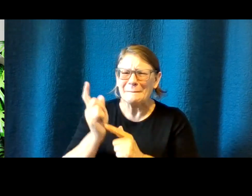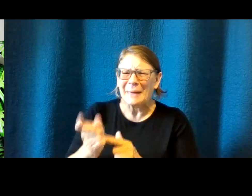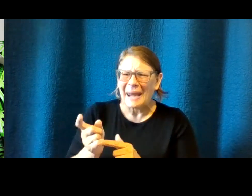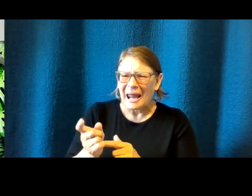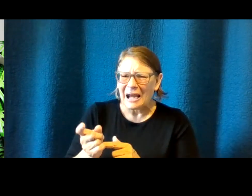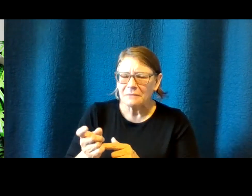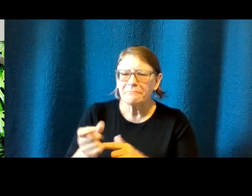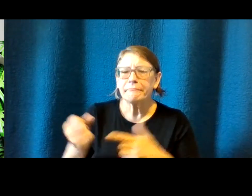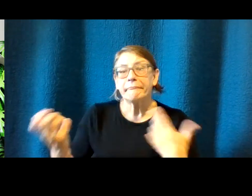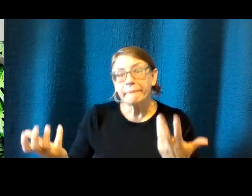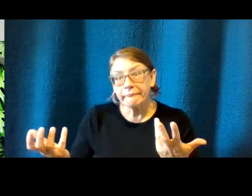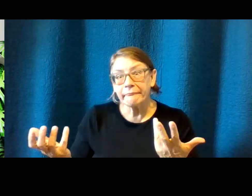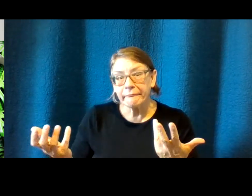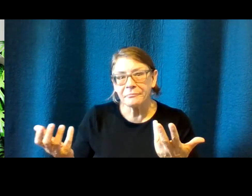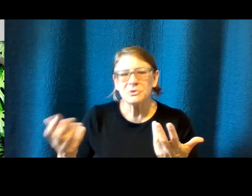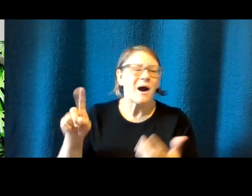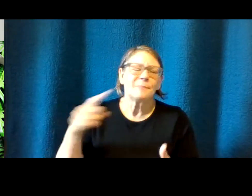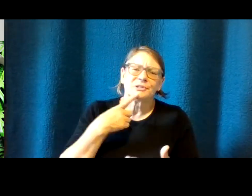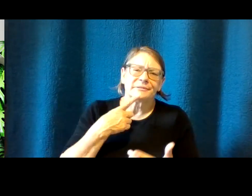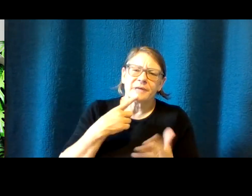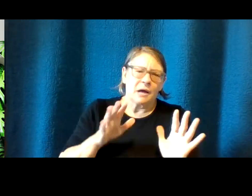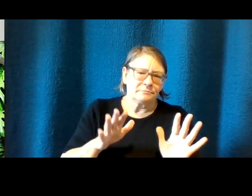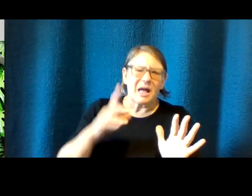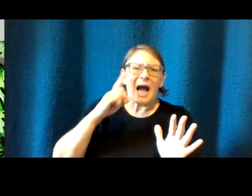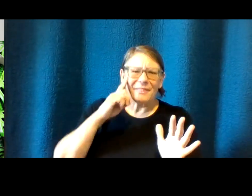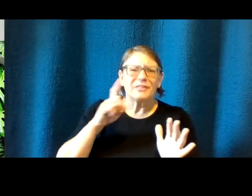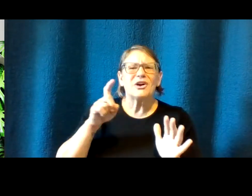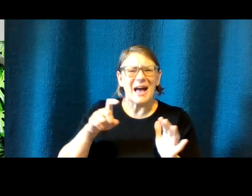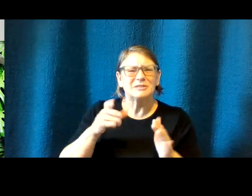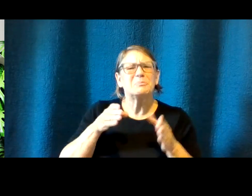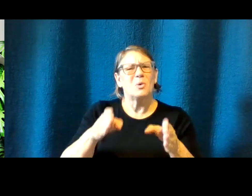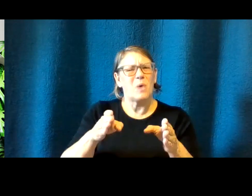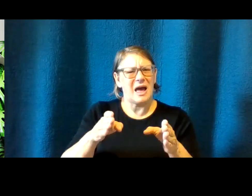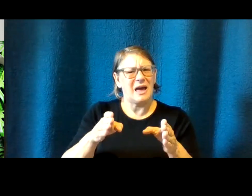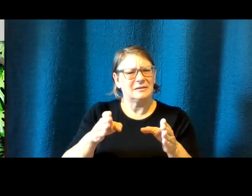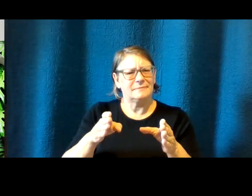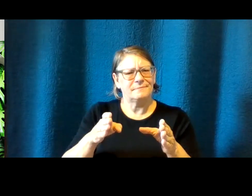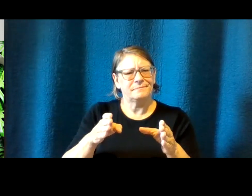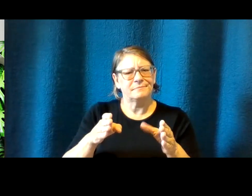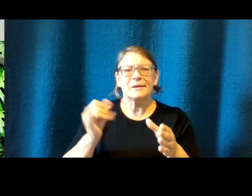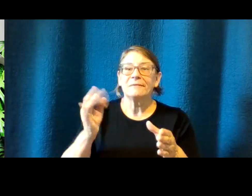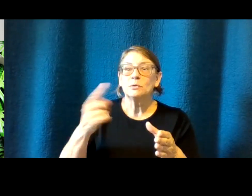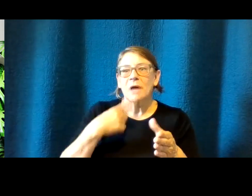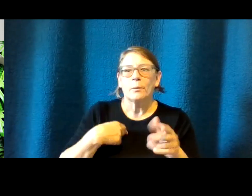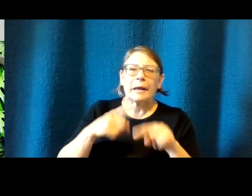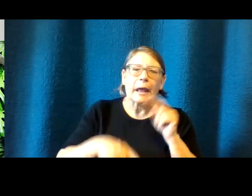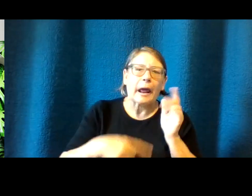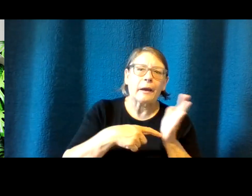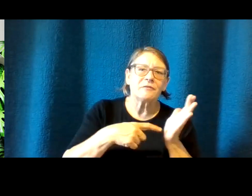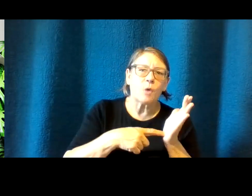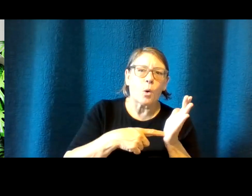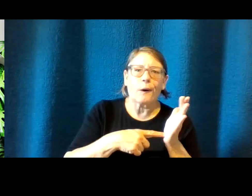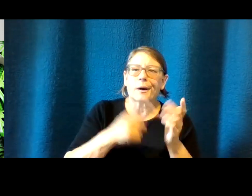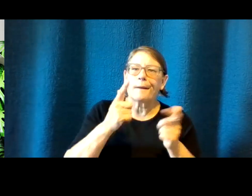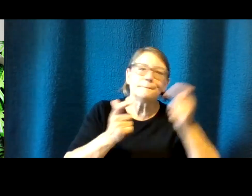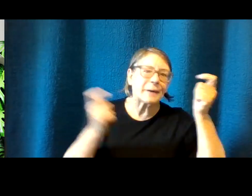So I'm just saying, I think there's some ways that we could, like I said, if you can't afford a big interpreter, or